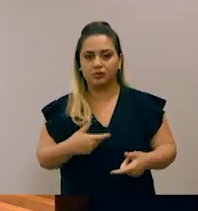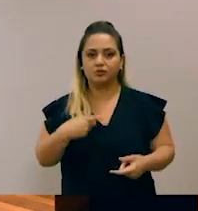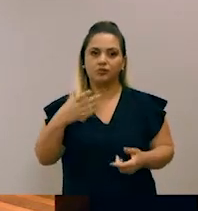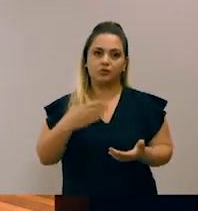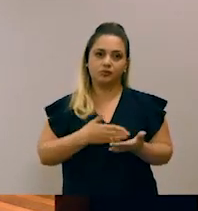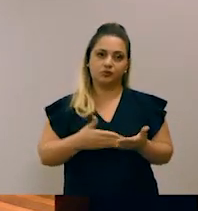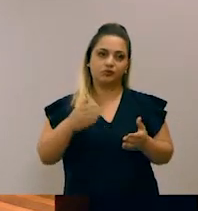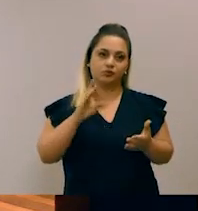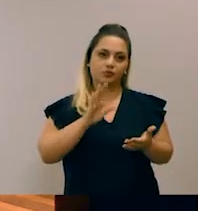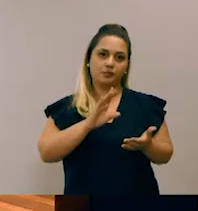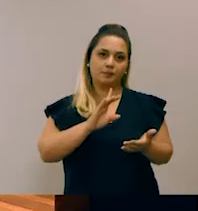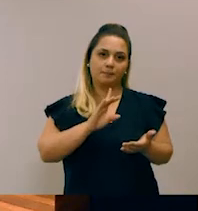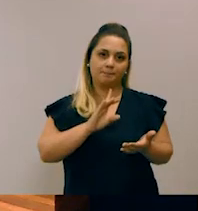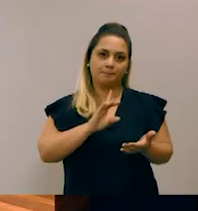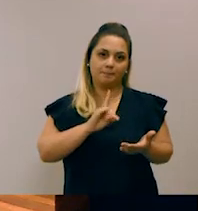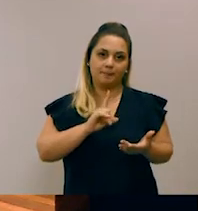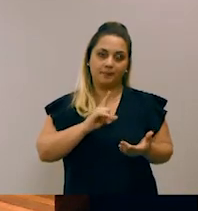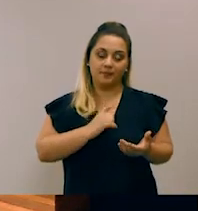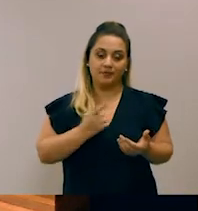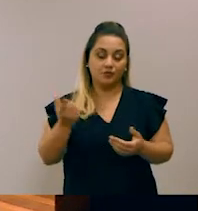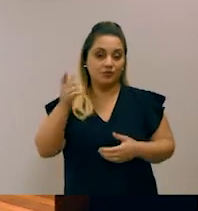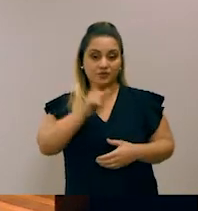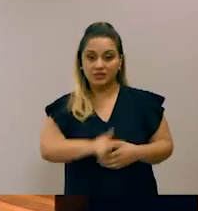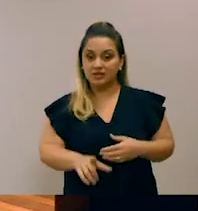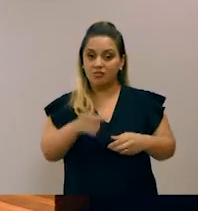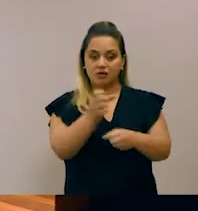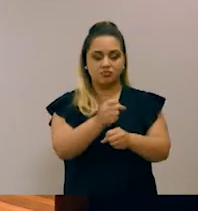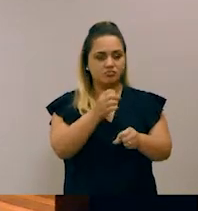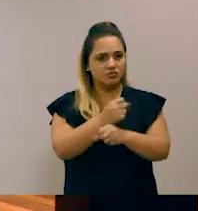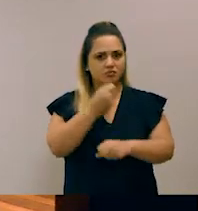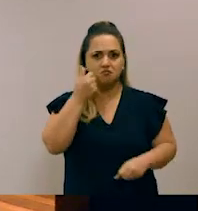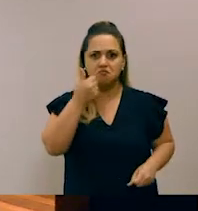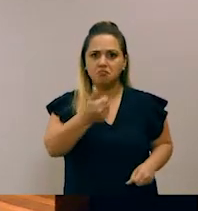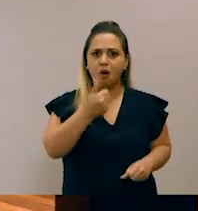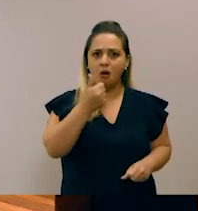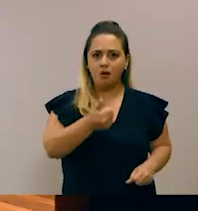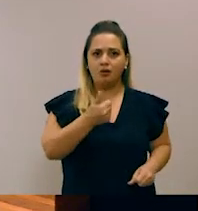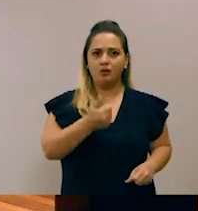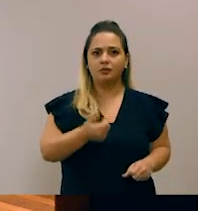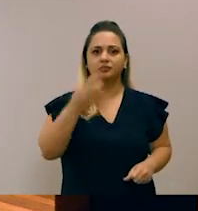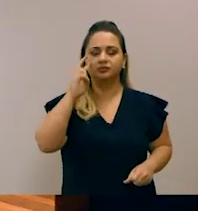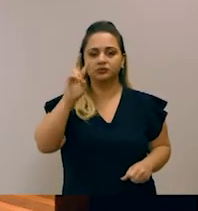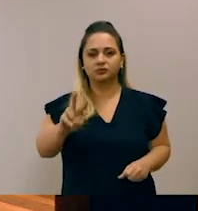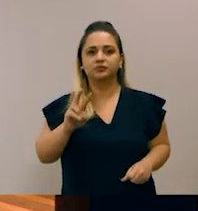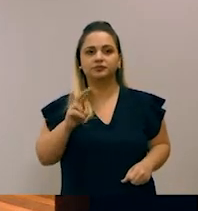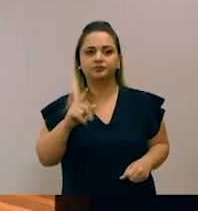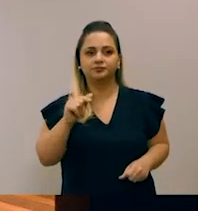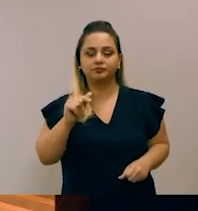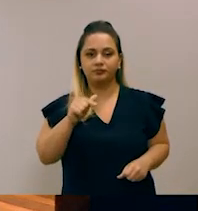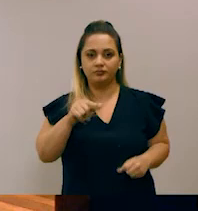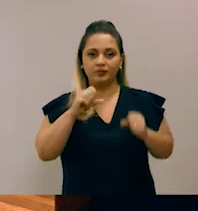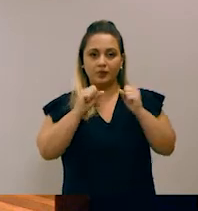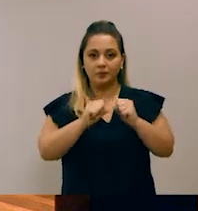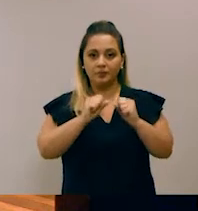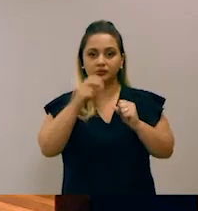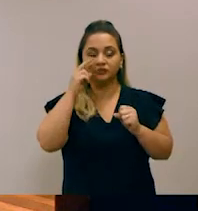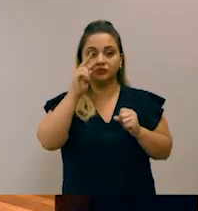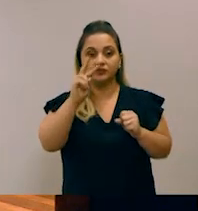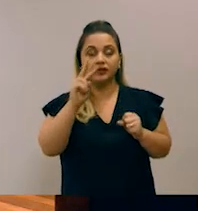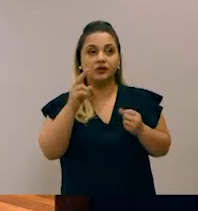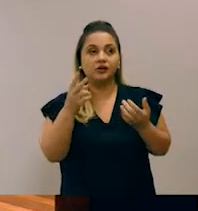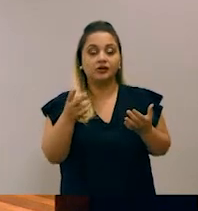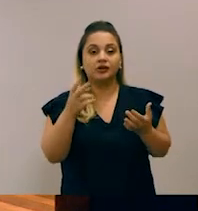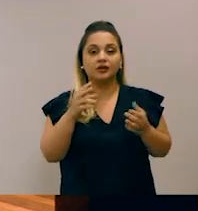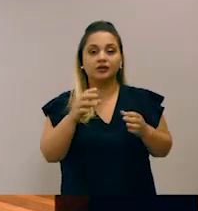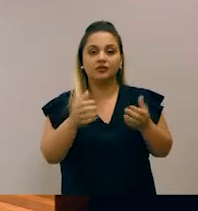pilot in 2017, and it started being produced in 2018. It brought really good